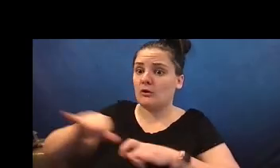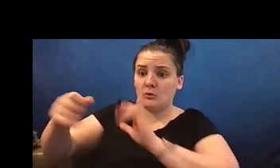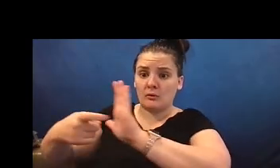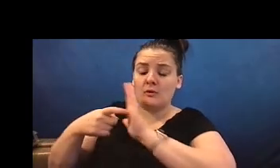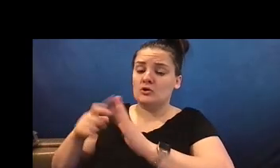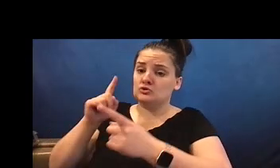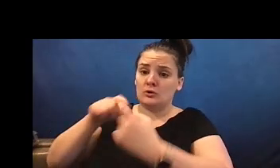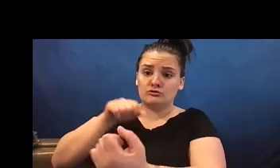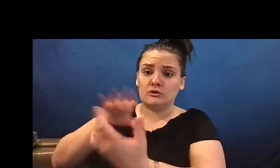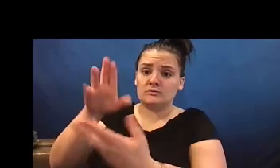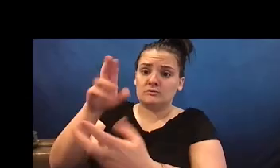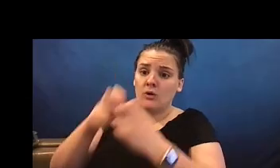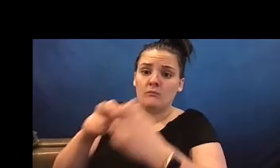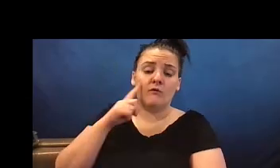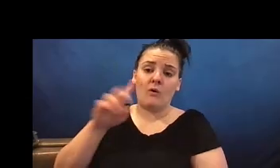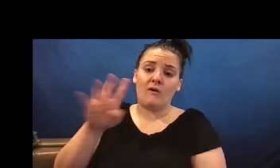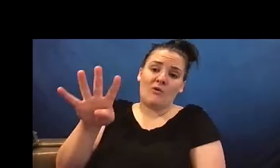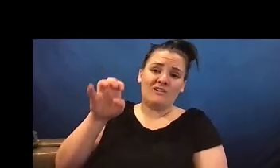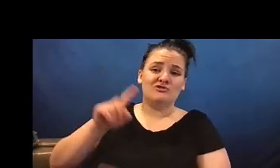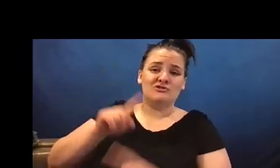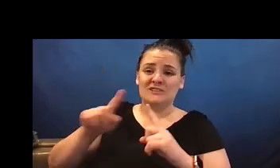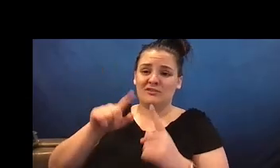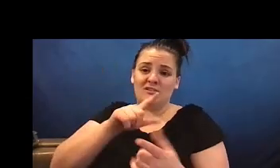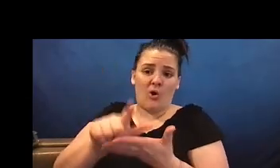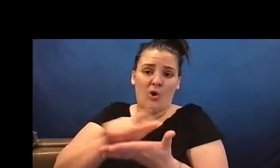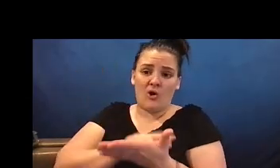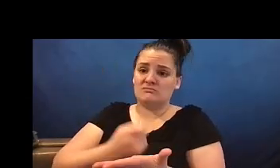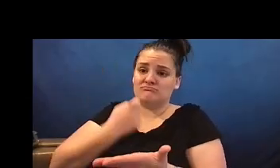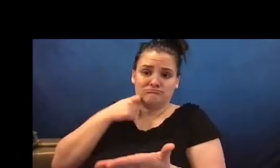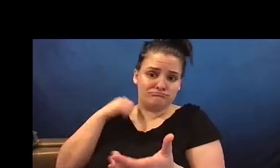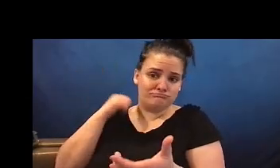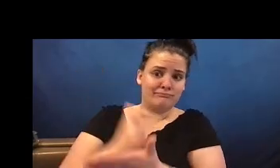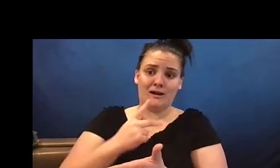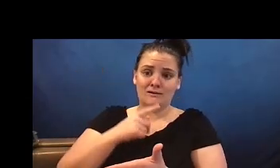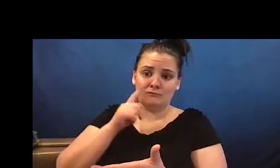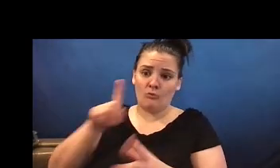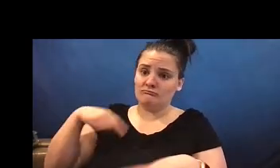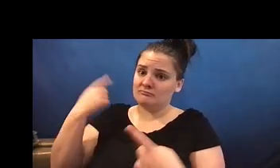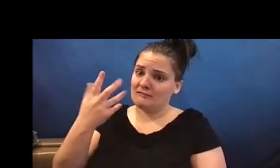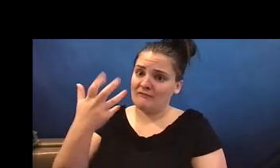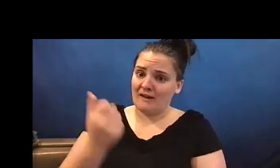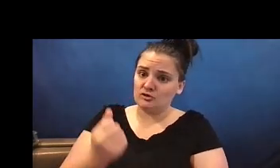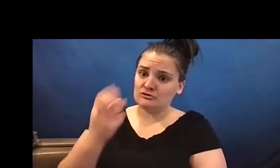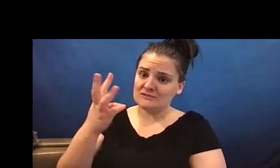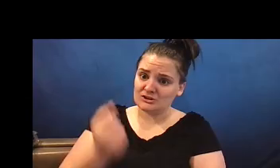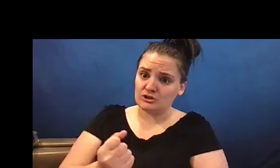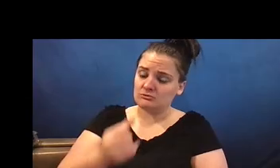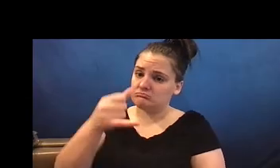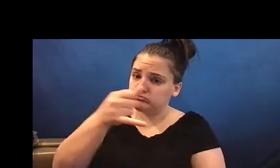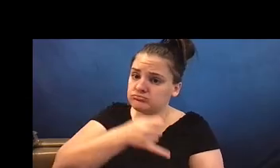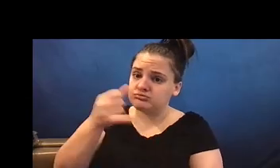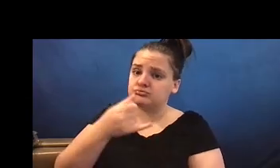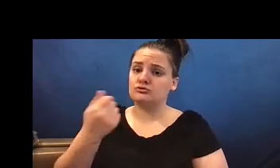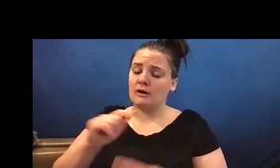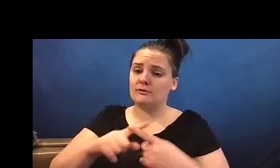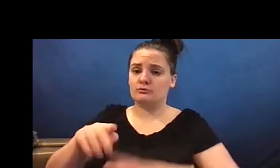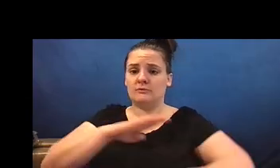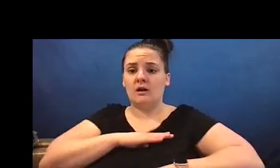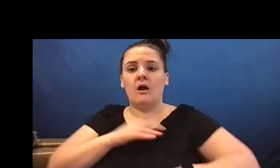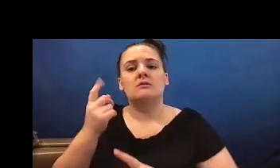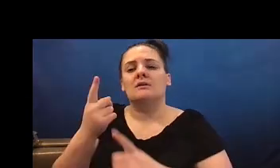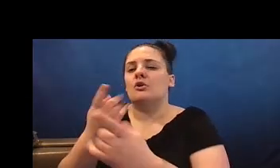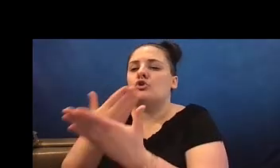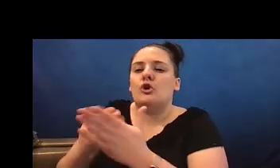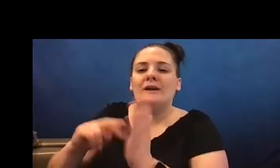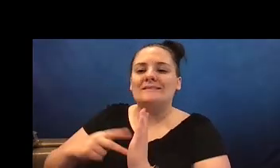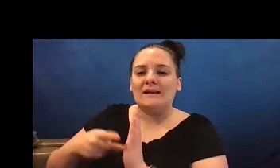the 400 pieces of healthcare legislation that's been brought forward in the last, 5 or 6 years, well intended, probably some